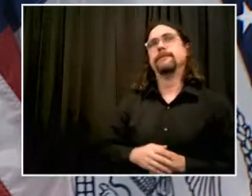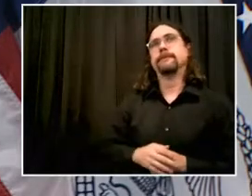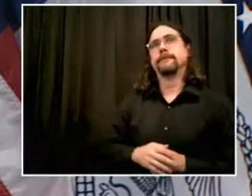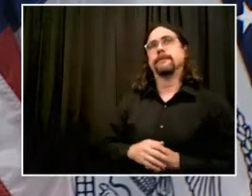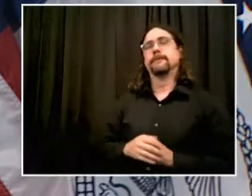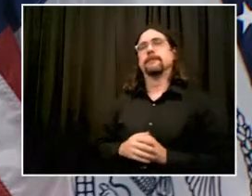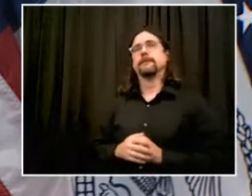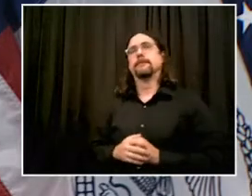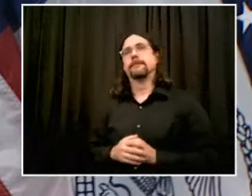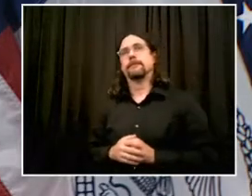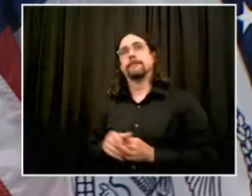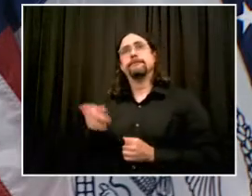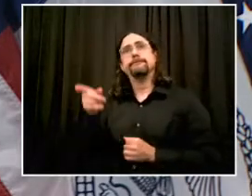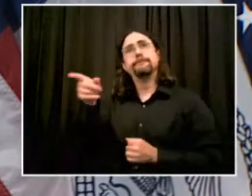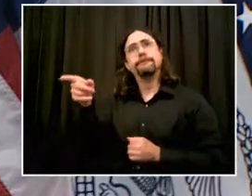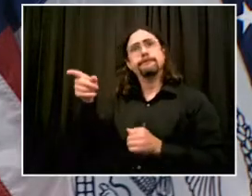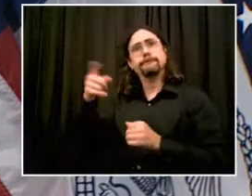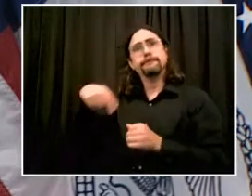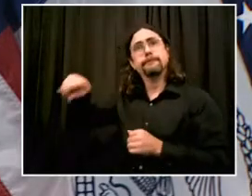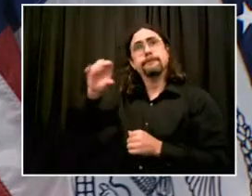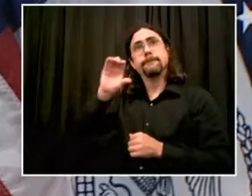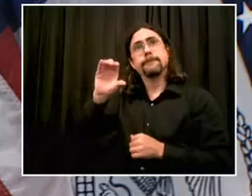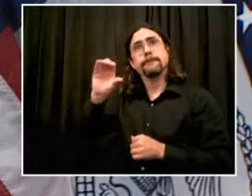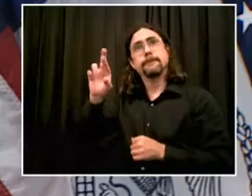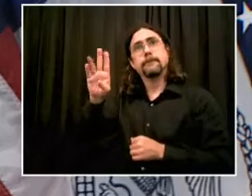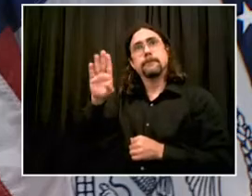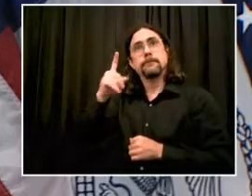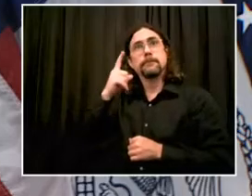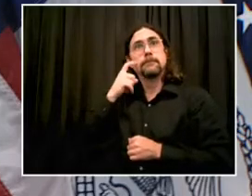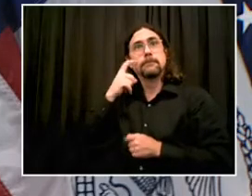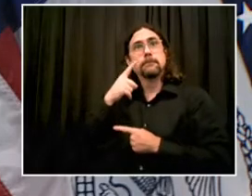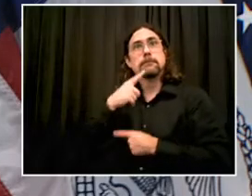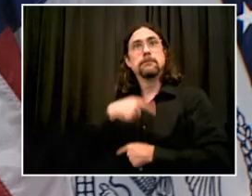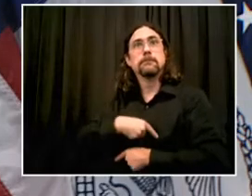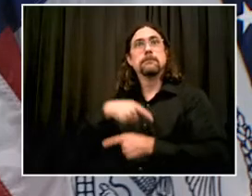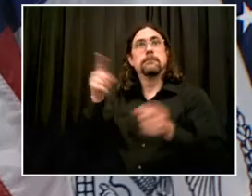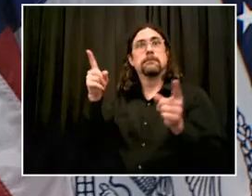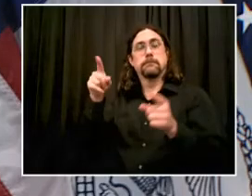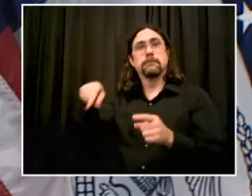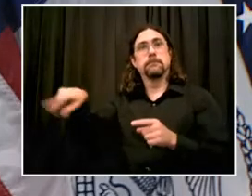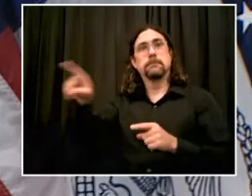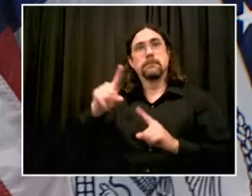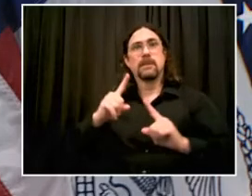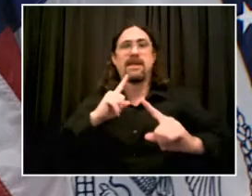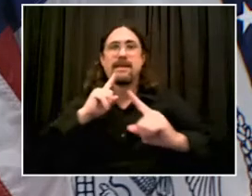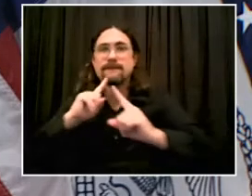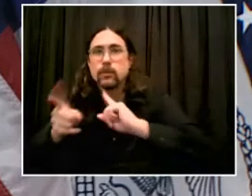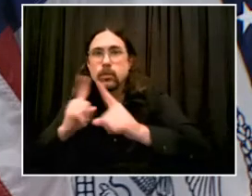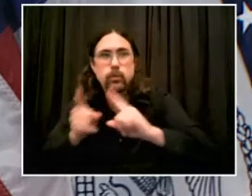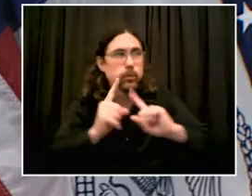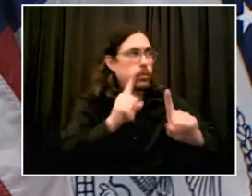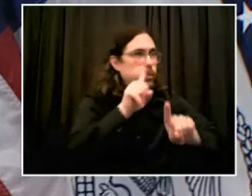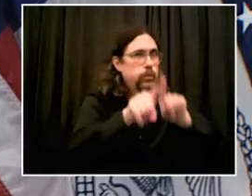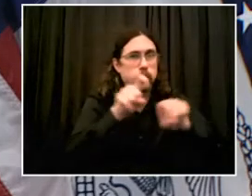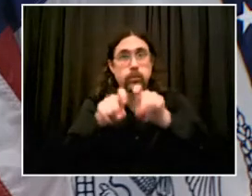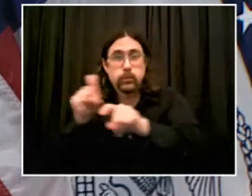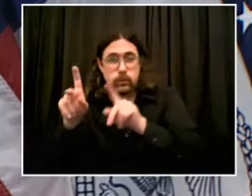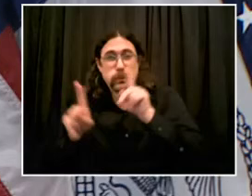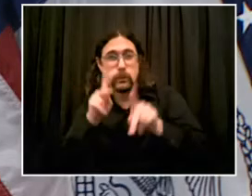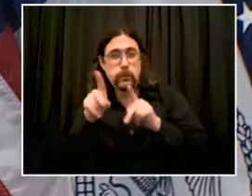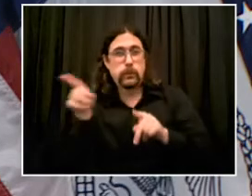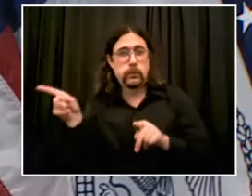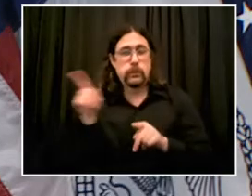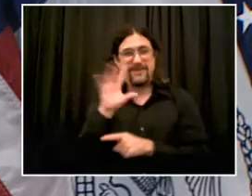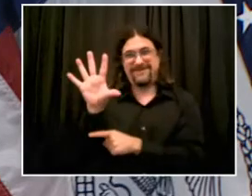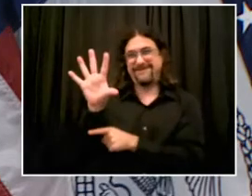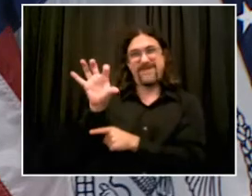interviews, even though the city charter requires the PD to make sure its officers comply with investigations. The NYPD's also refused